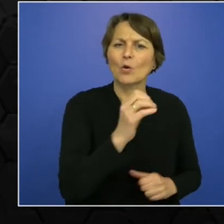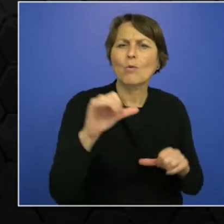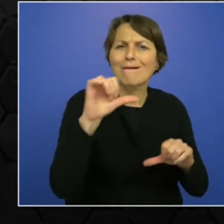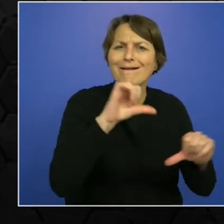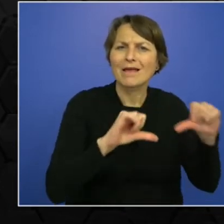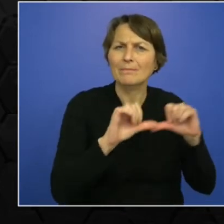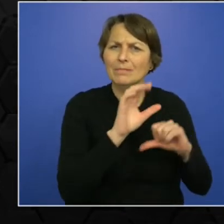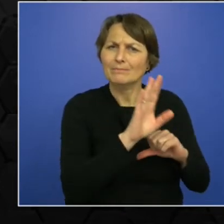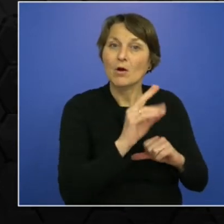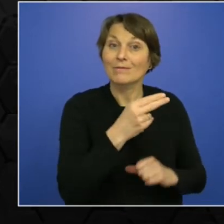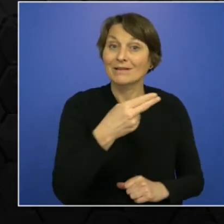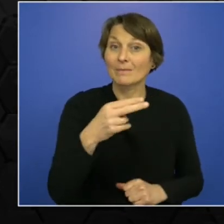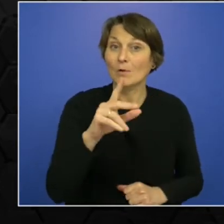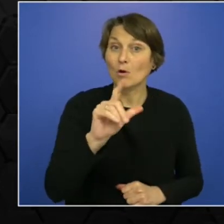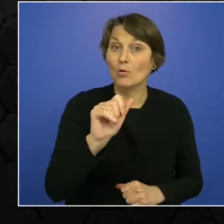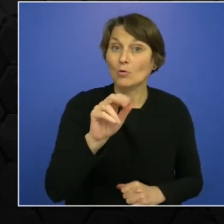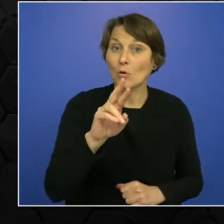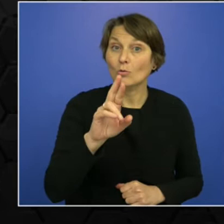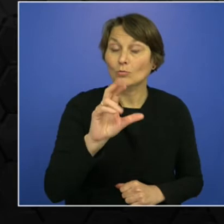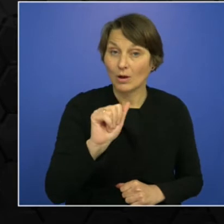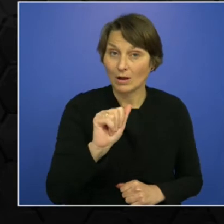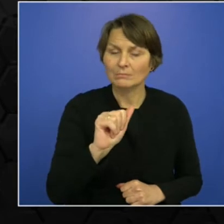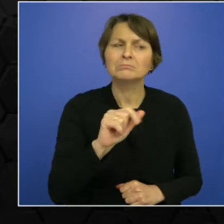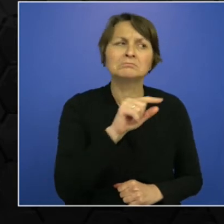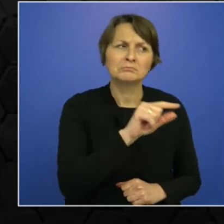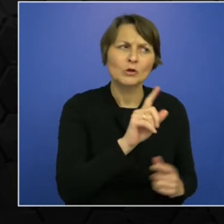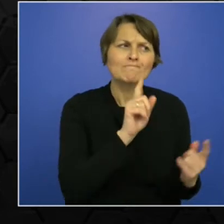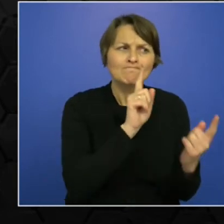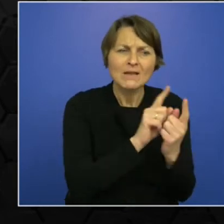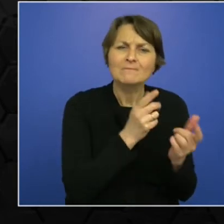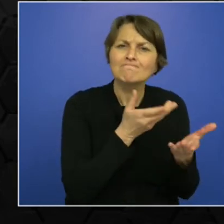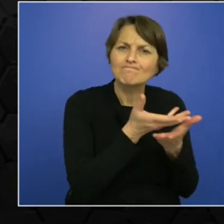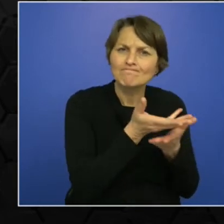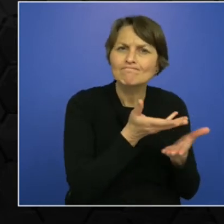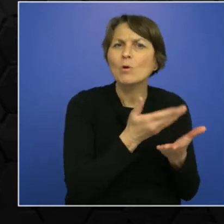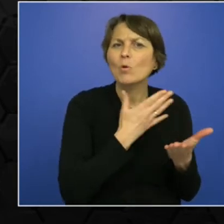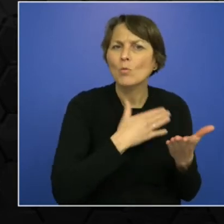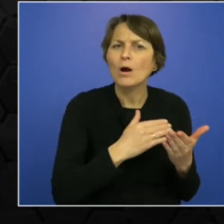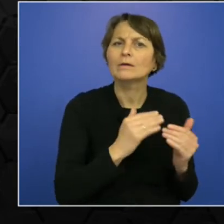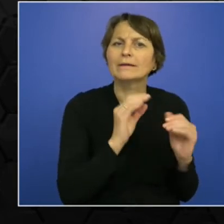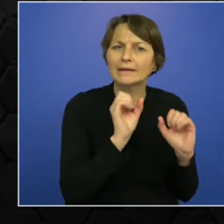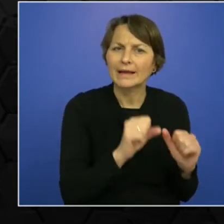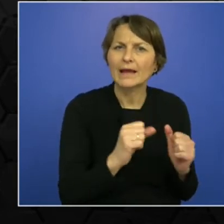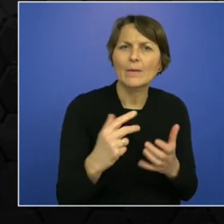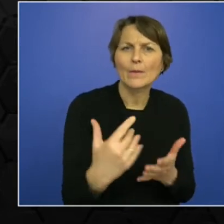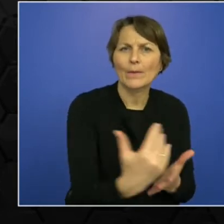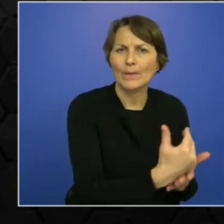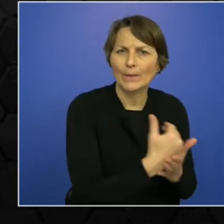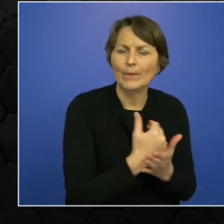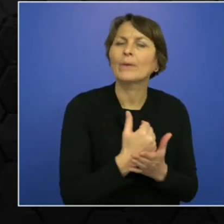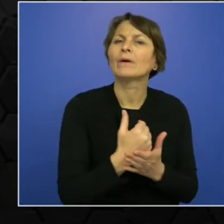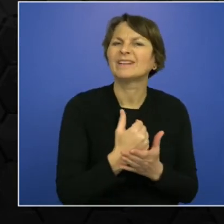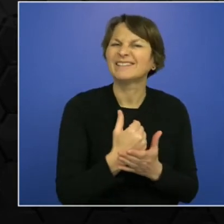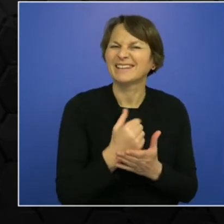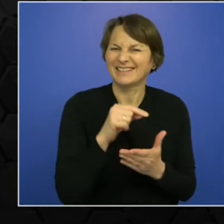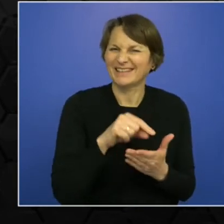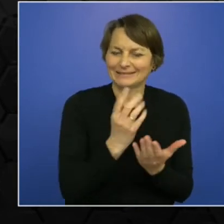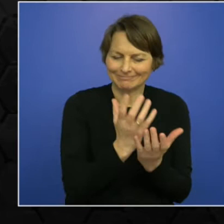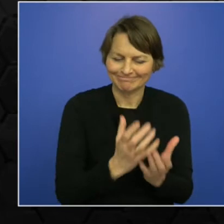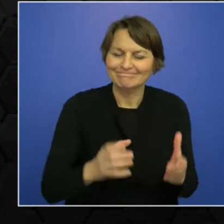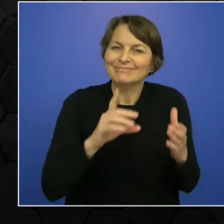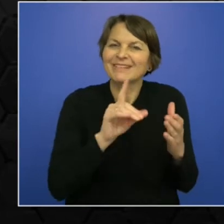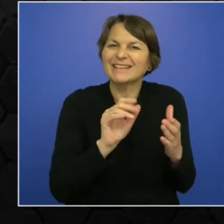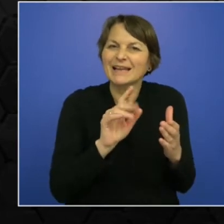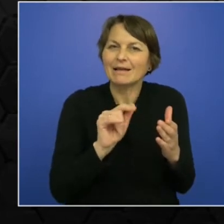her for enabling us to have the sensors that we were able to use to collect the data. So yeah, like you can see